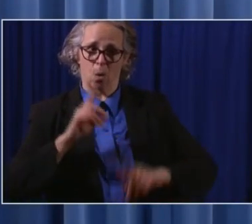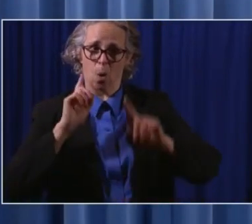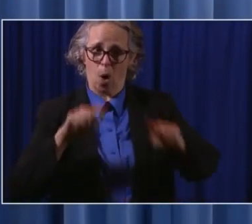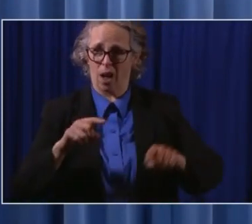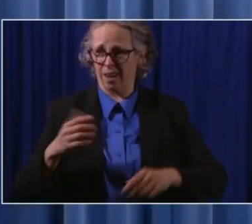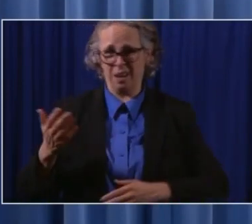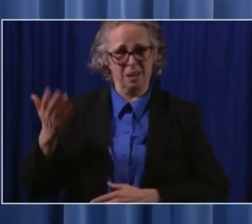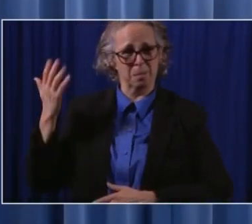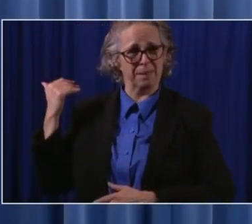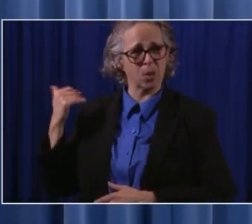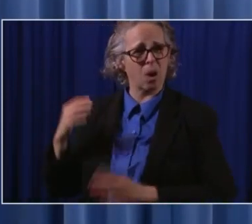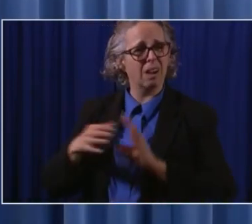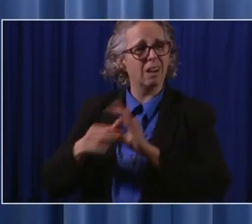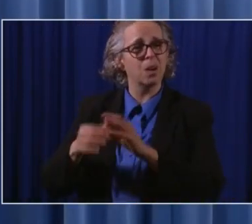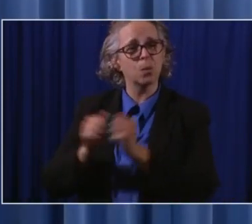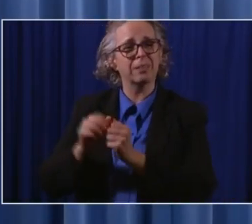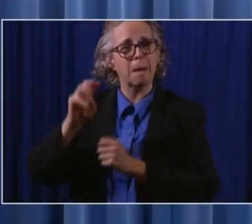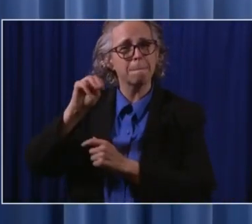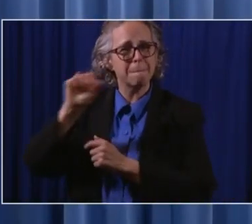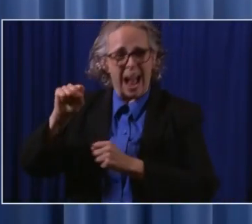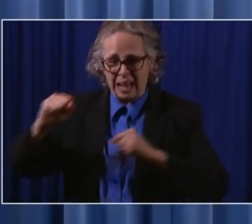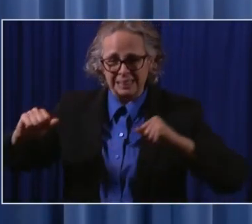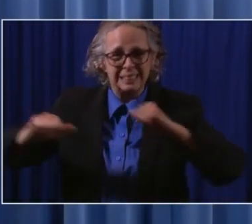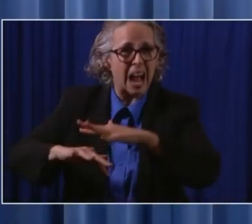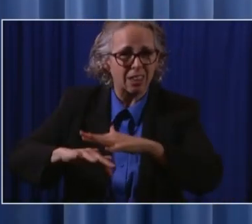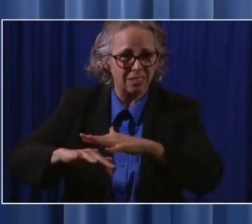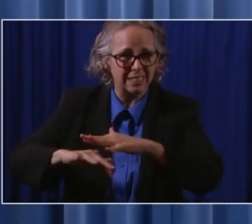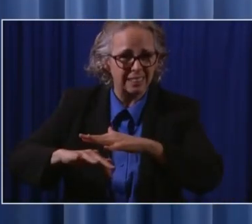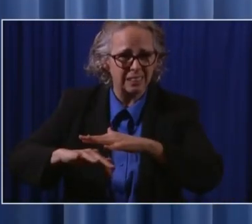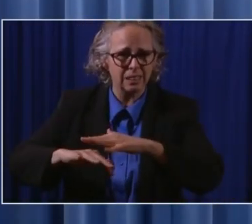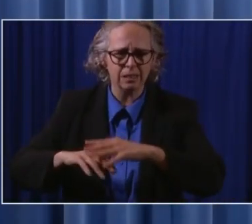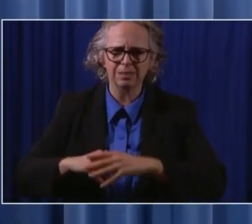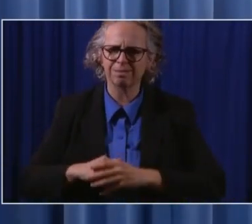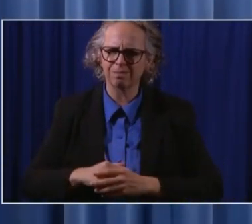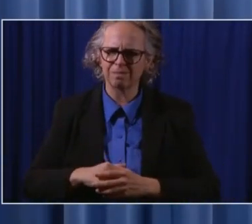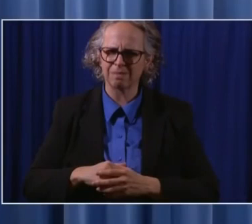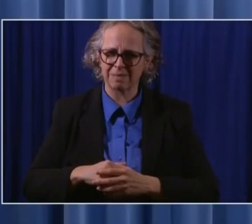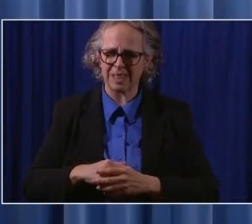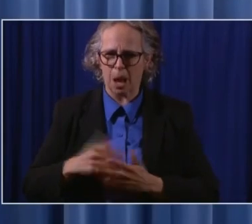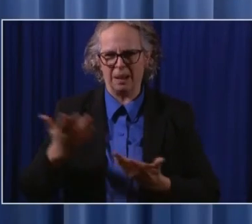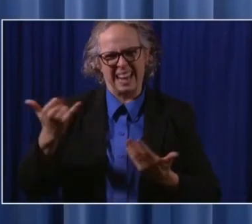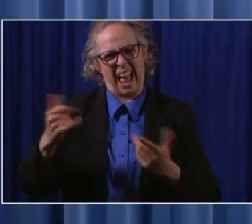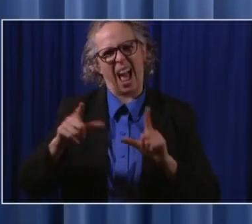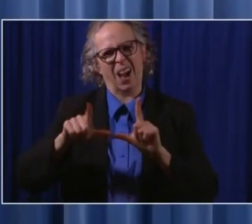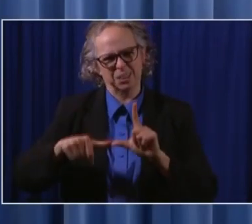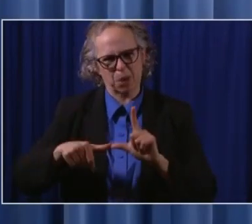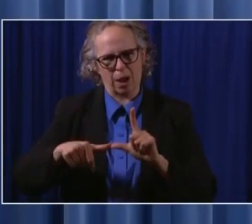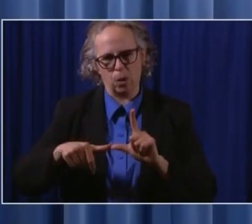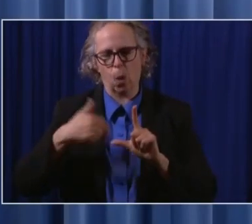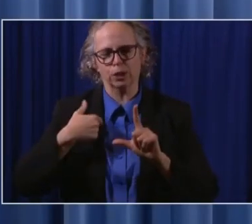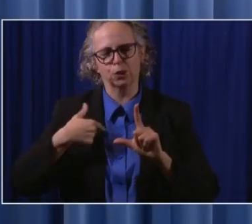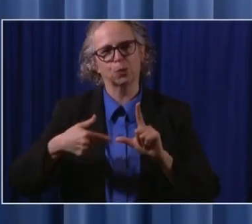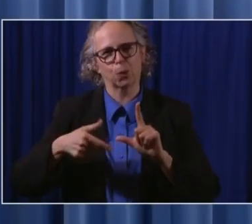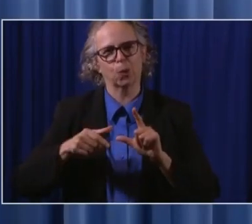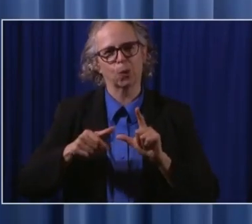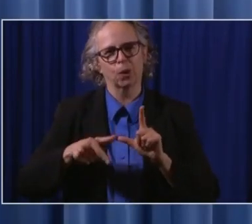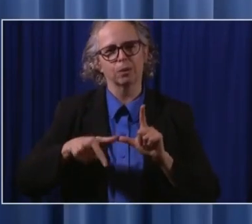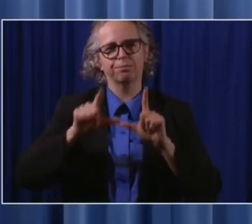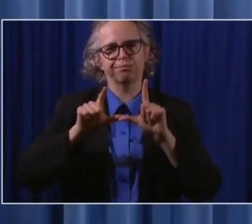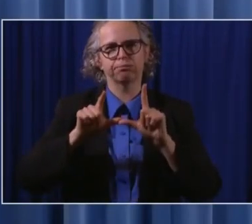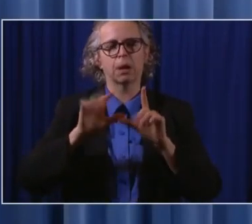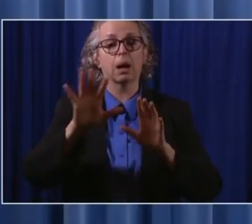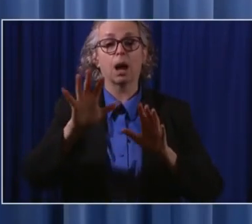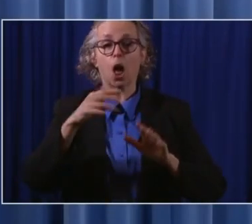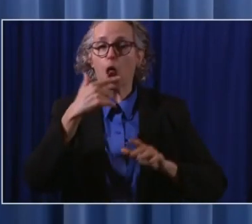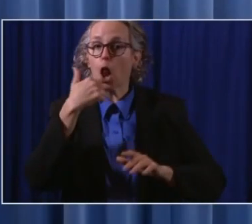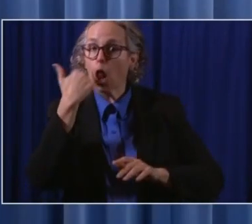mass gatherings. Our order from the beginning, from when we put these orders on, has been limiting mass